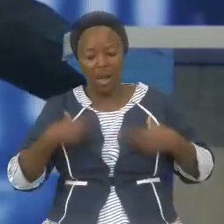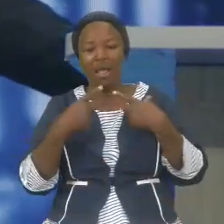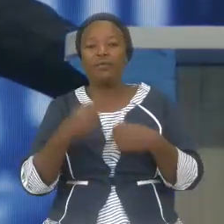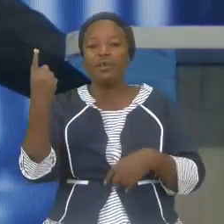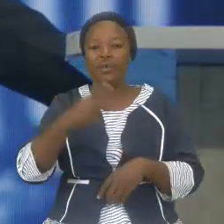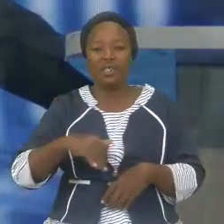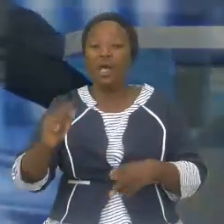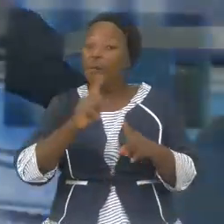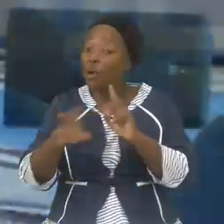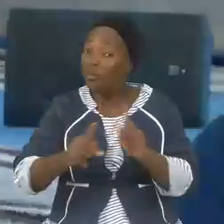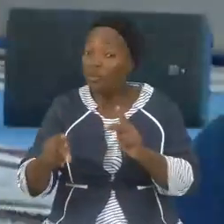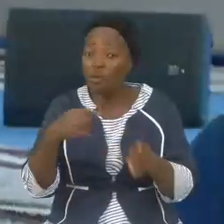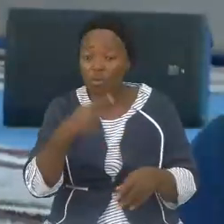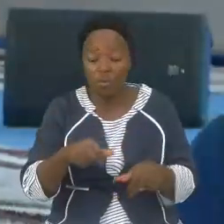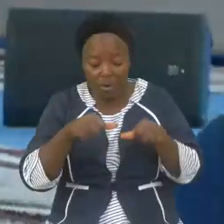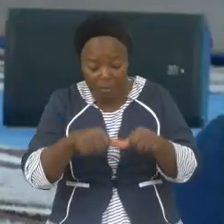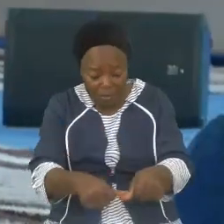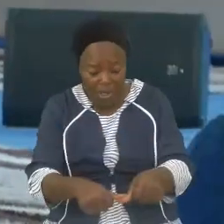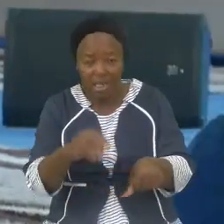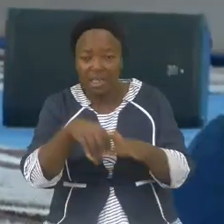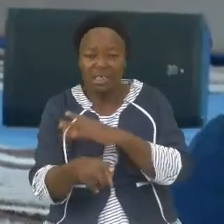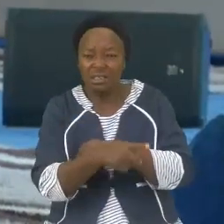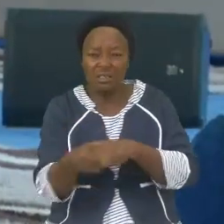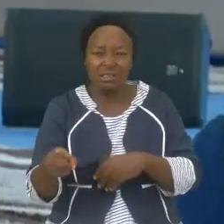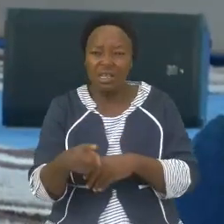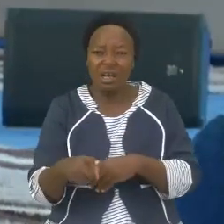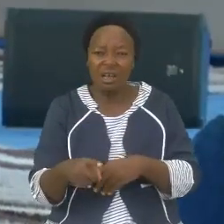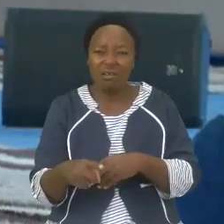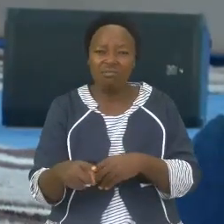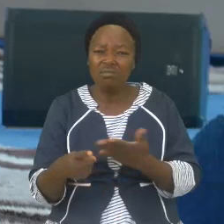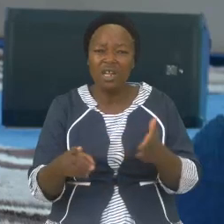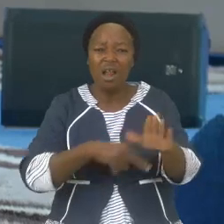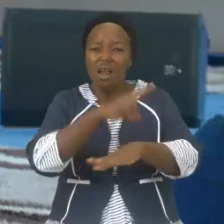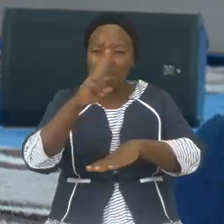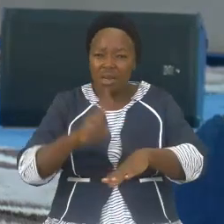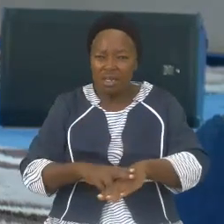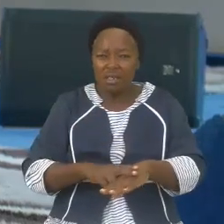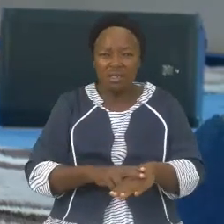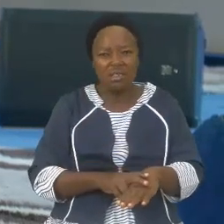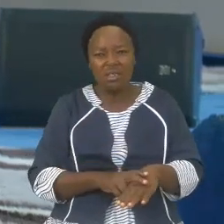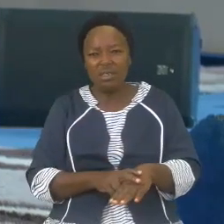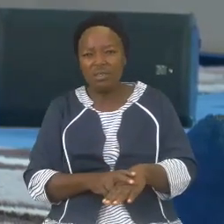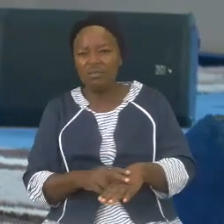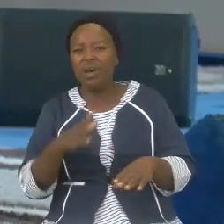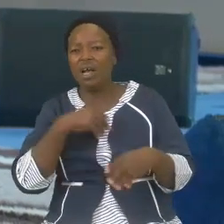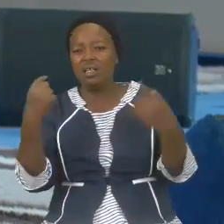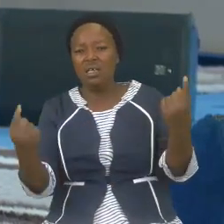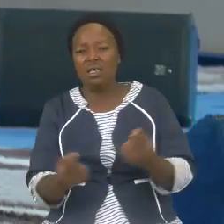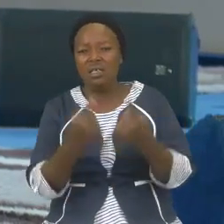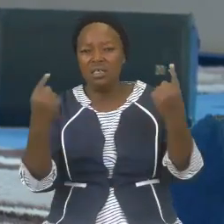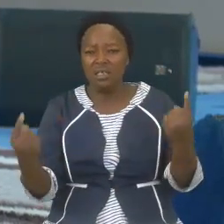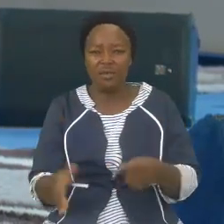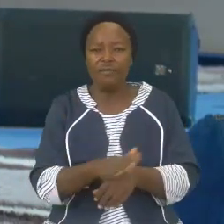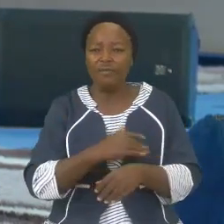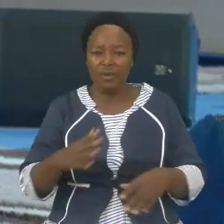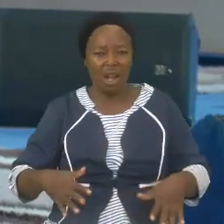people who remain in their native, depraved and sinful self, and